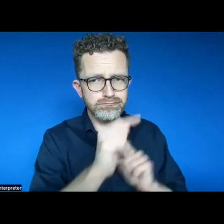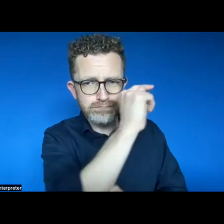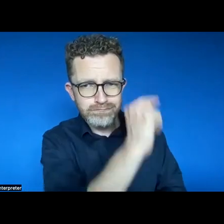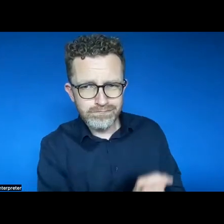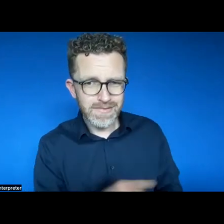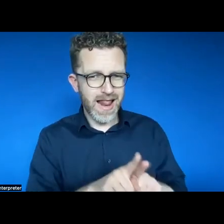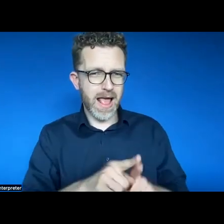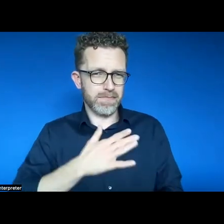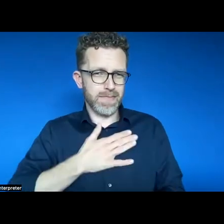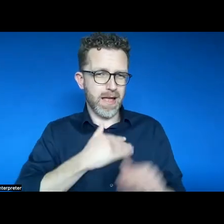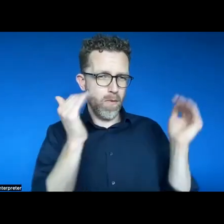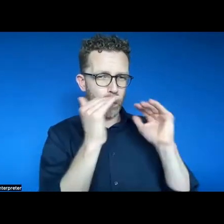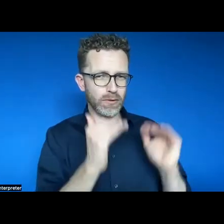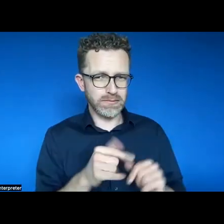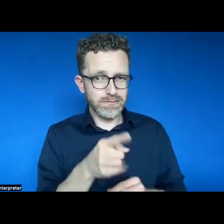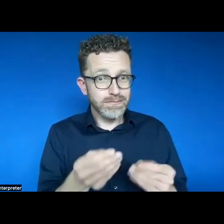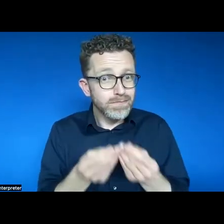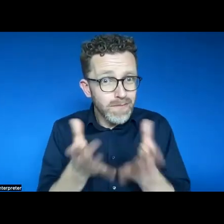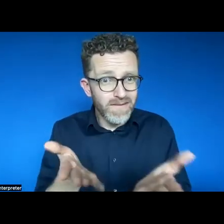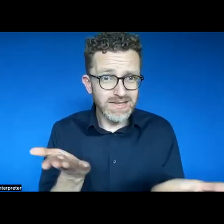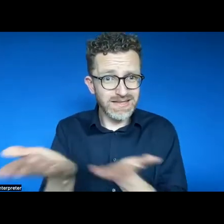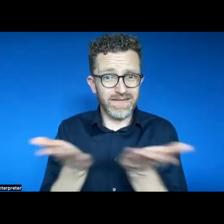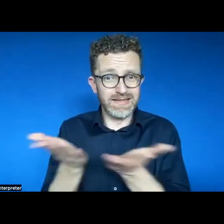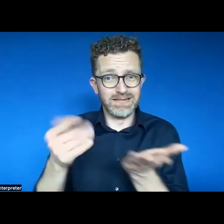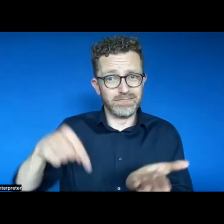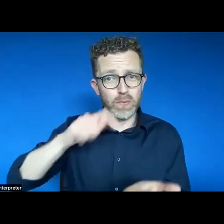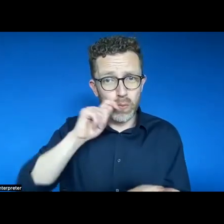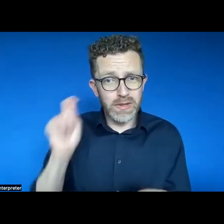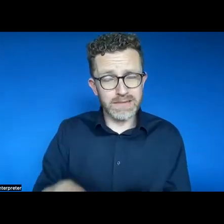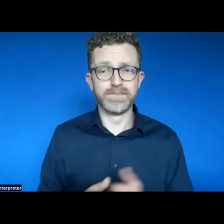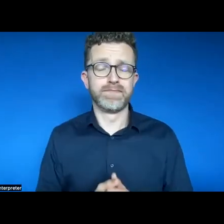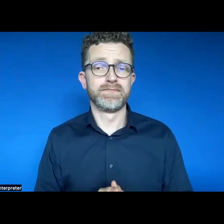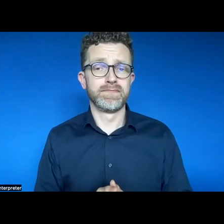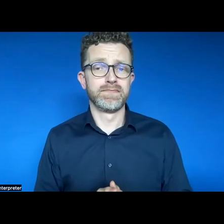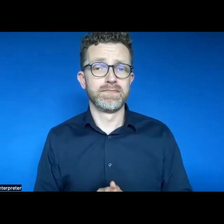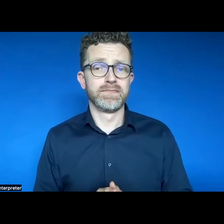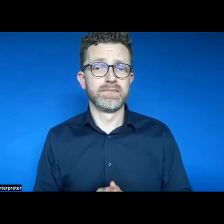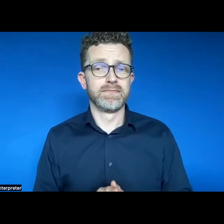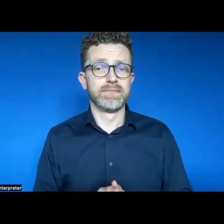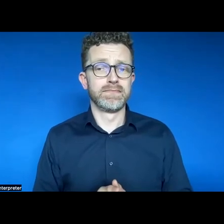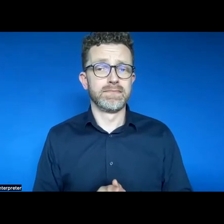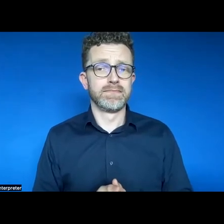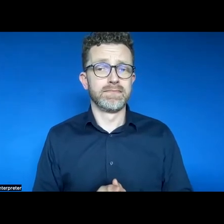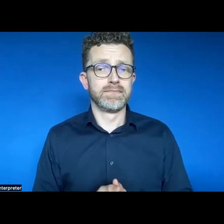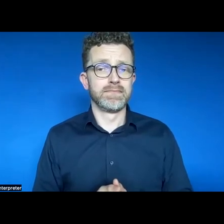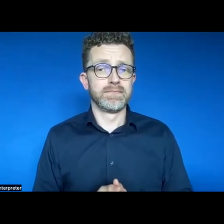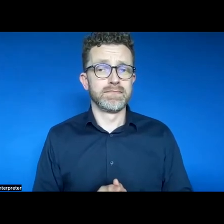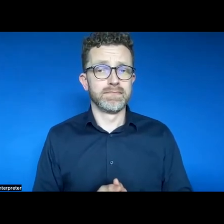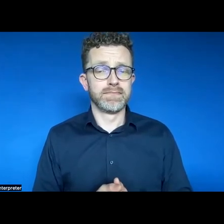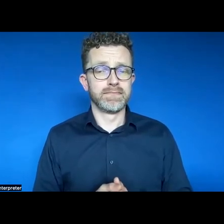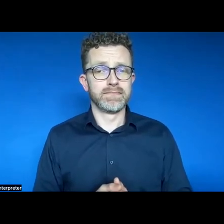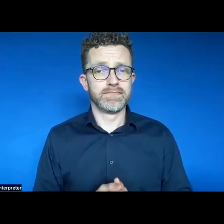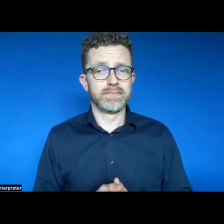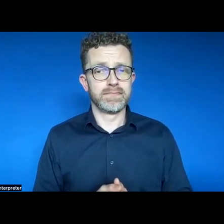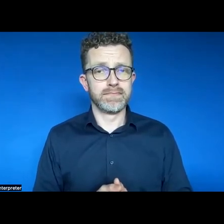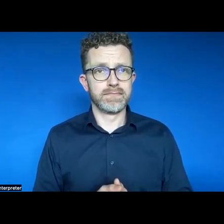Kyiv or all over Ukraine. And we have actually